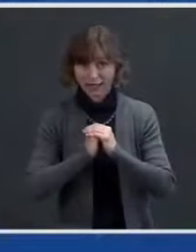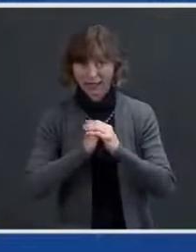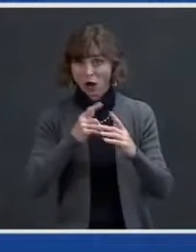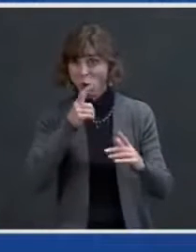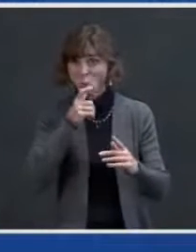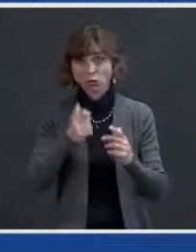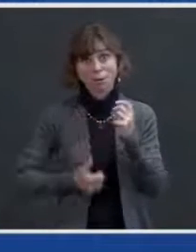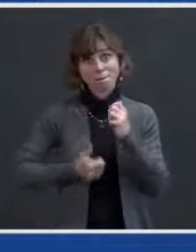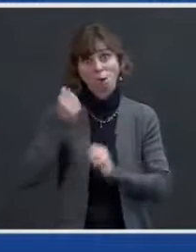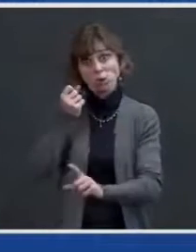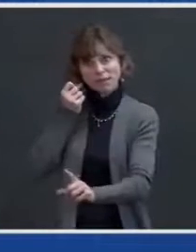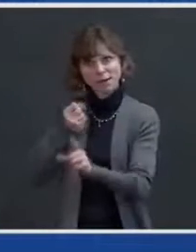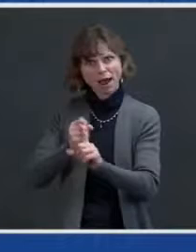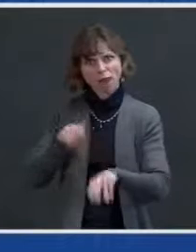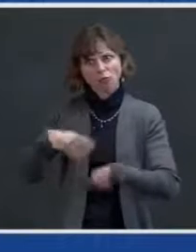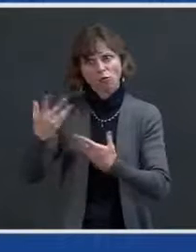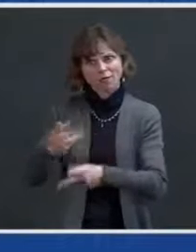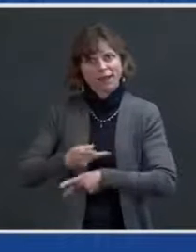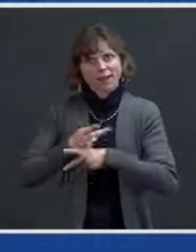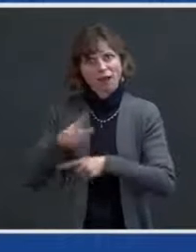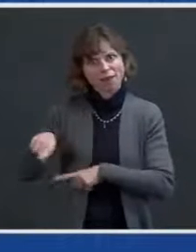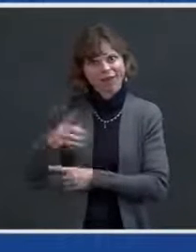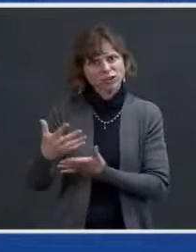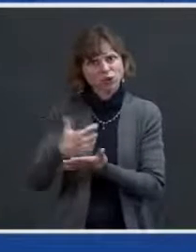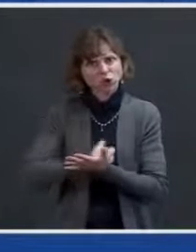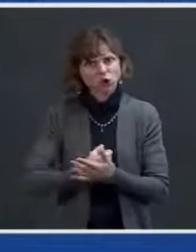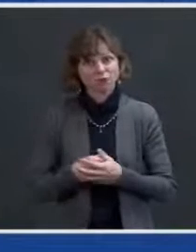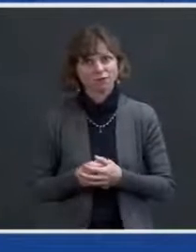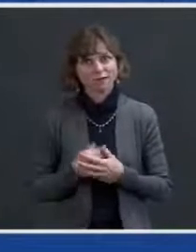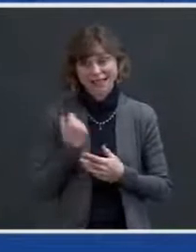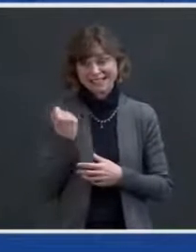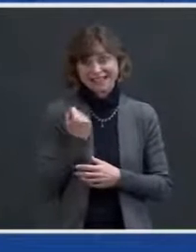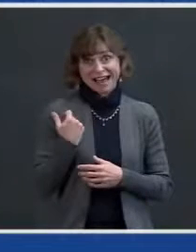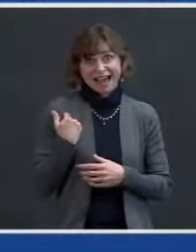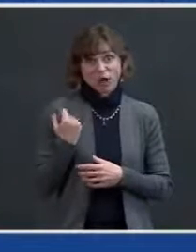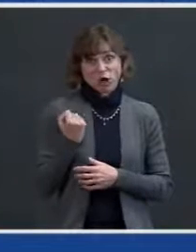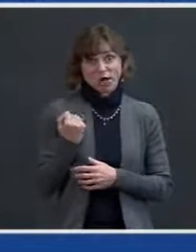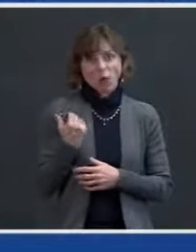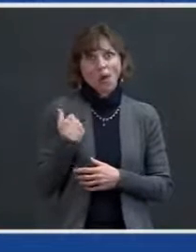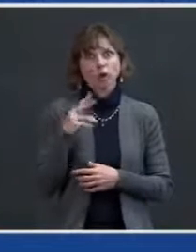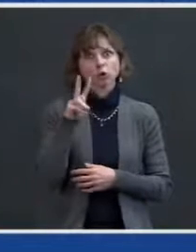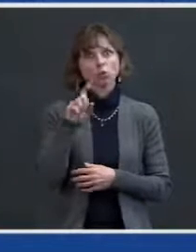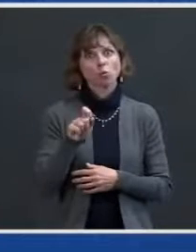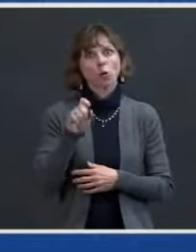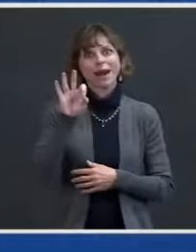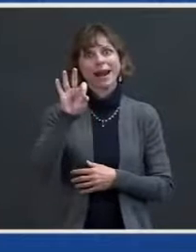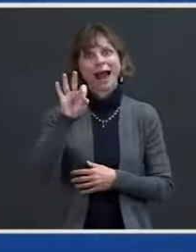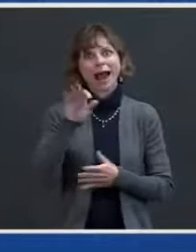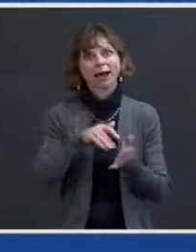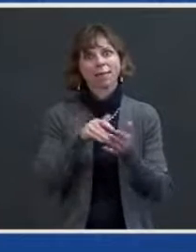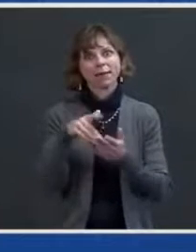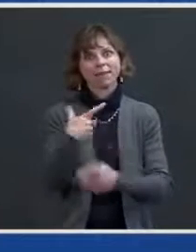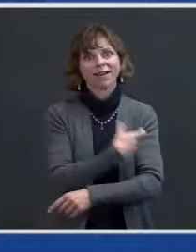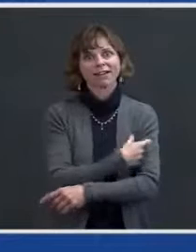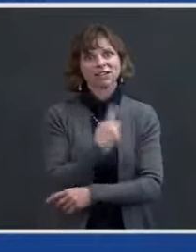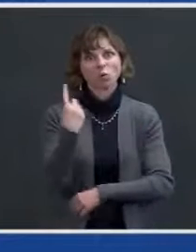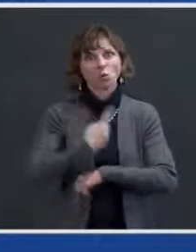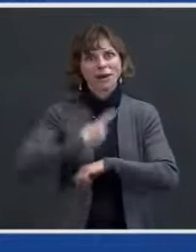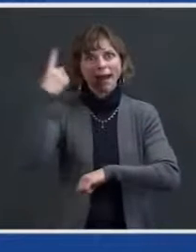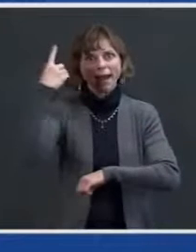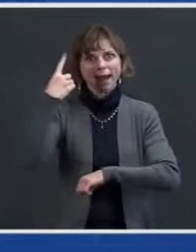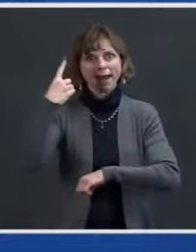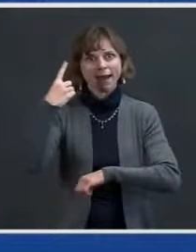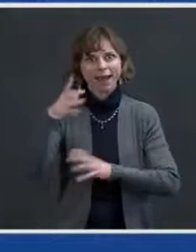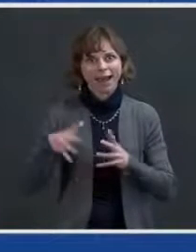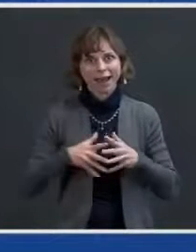On Saturday, we hit a record of 2.9 million vaccinations in one day in America. And beyond